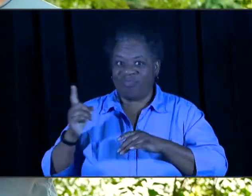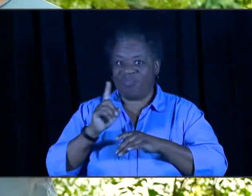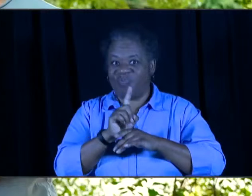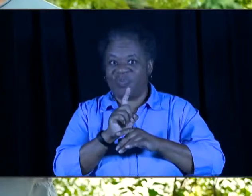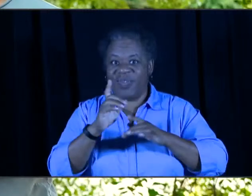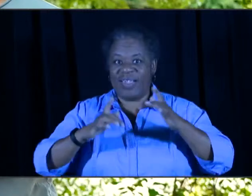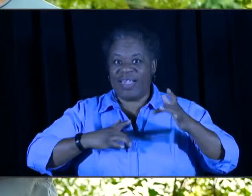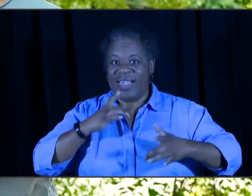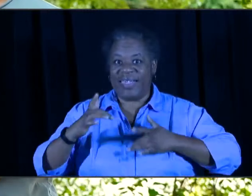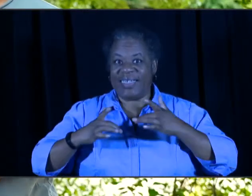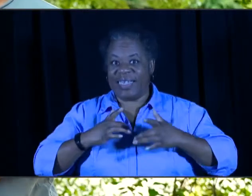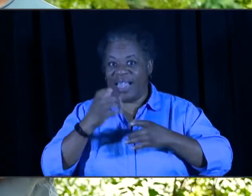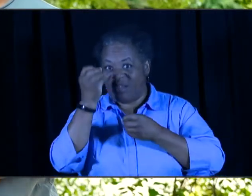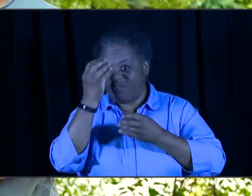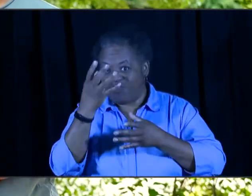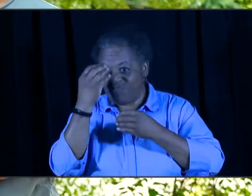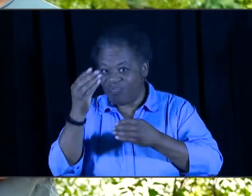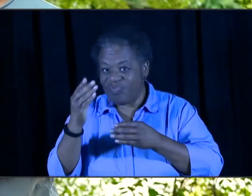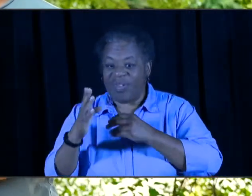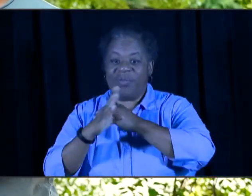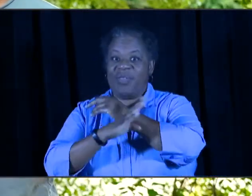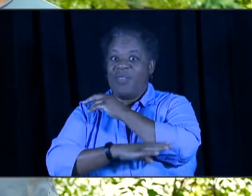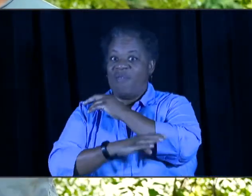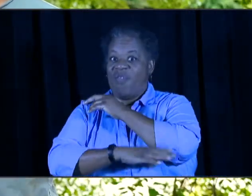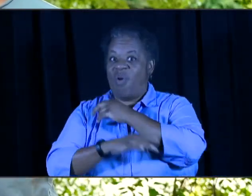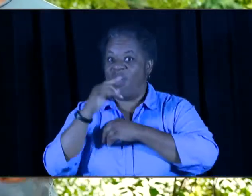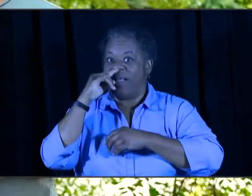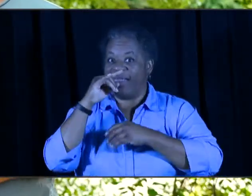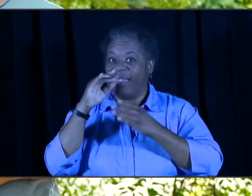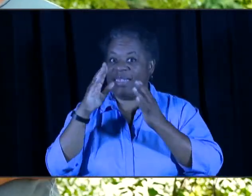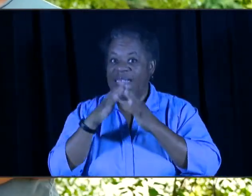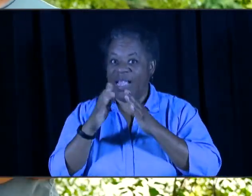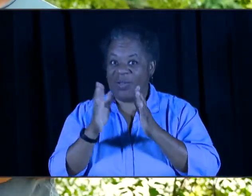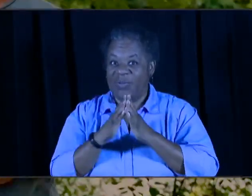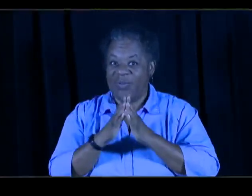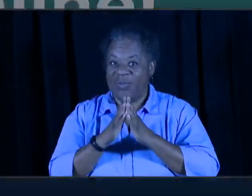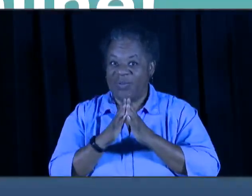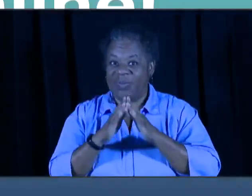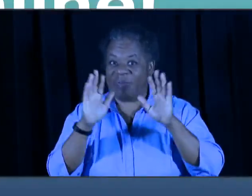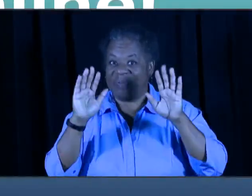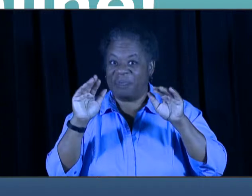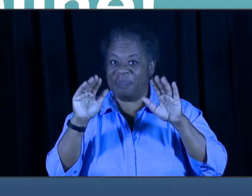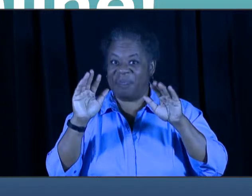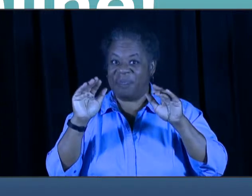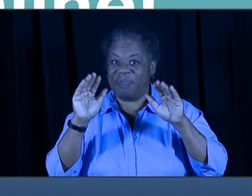on what Kidstown has going on in the fall. All right, see you then.